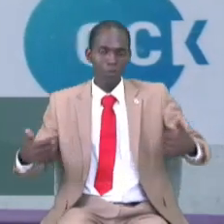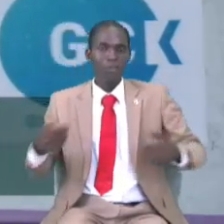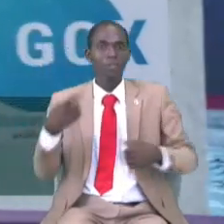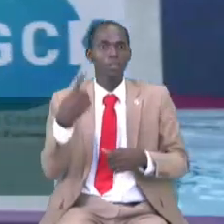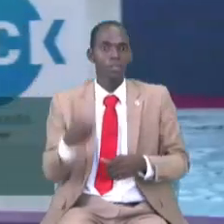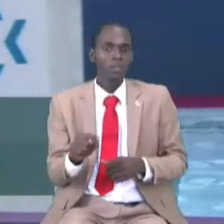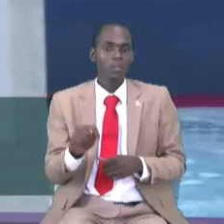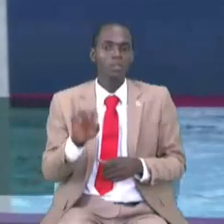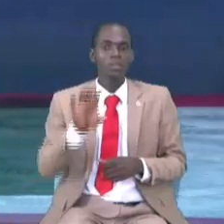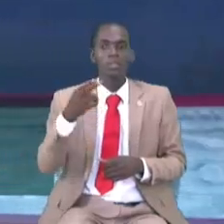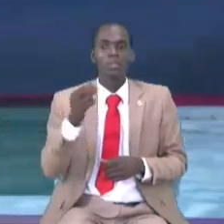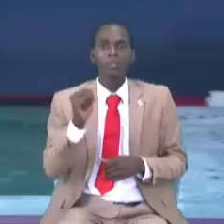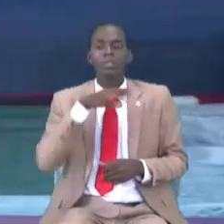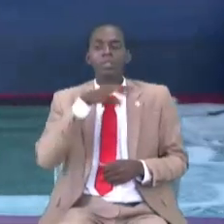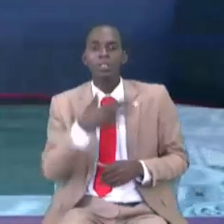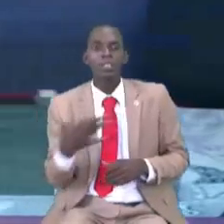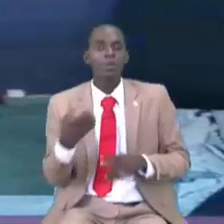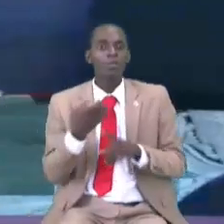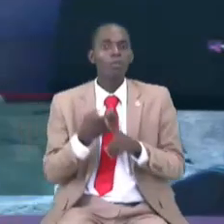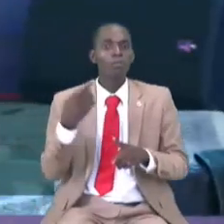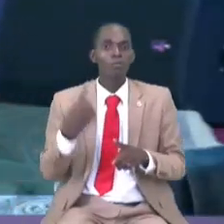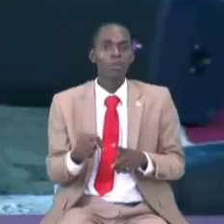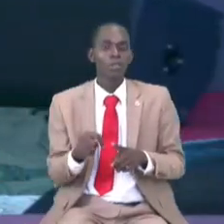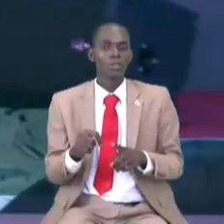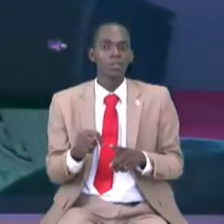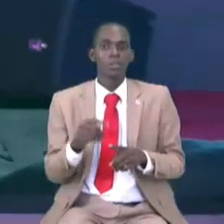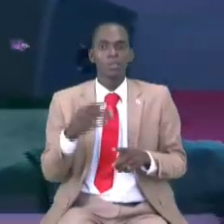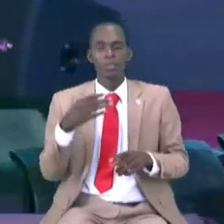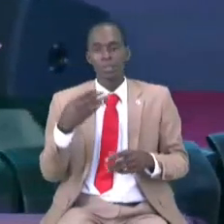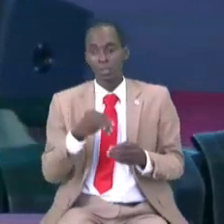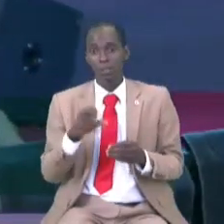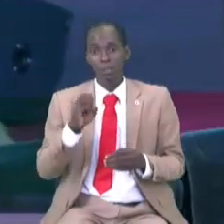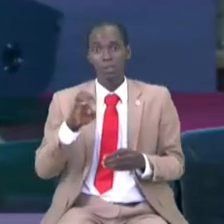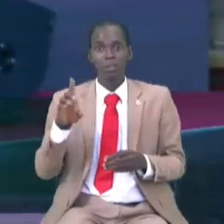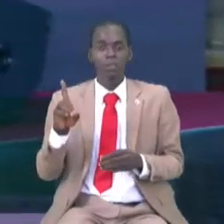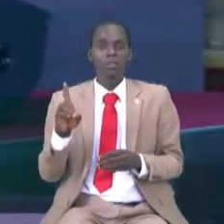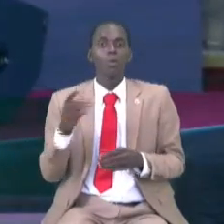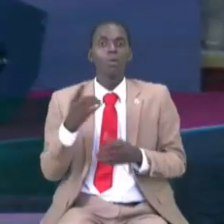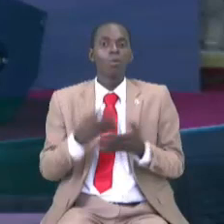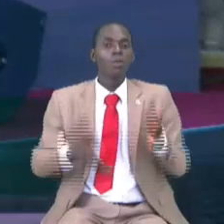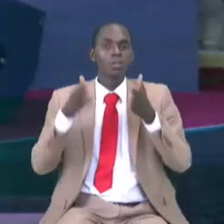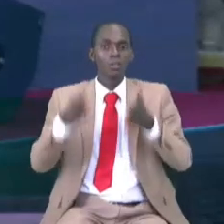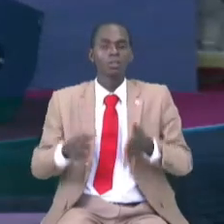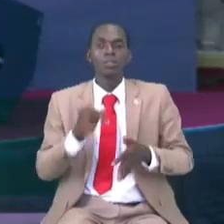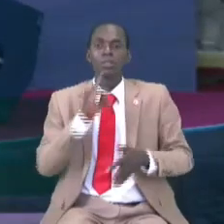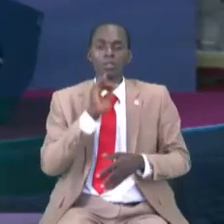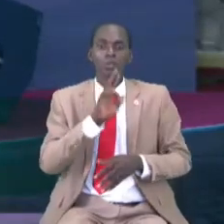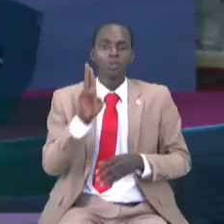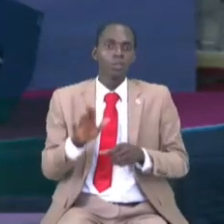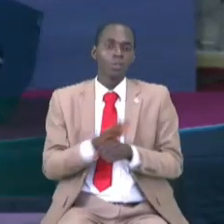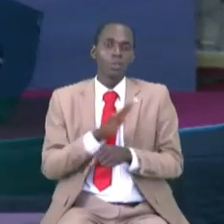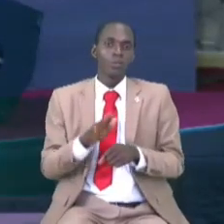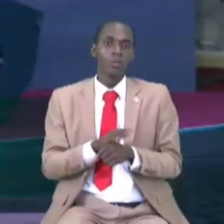away. What remains is useful, profitable, edible. And what happened to